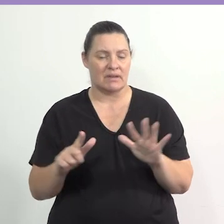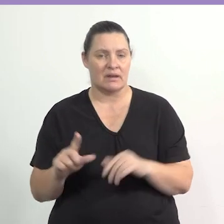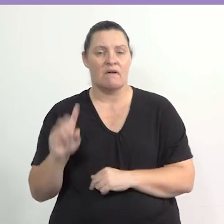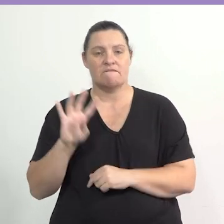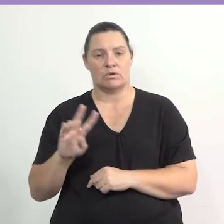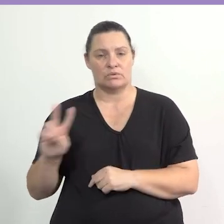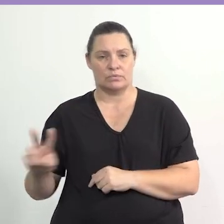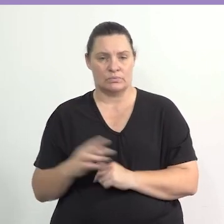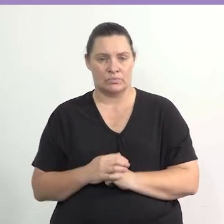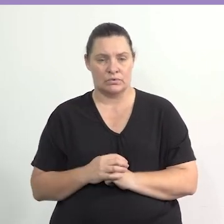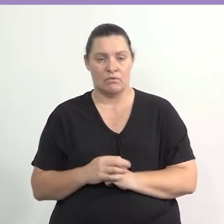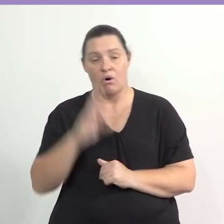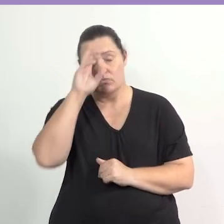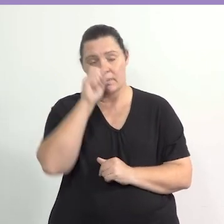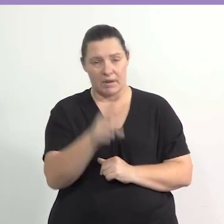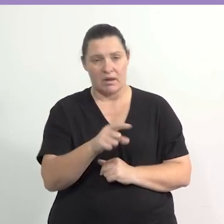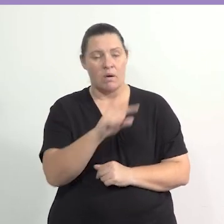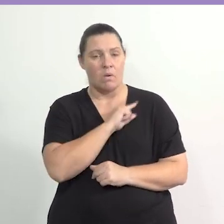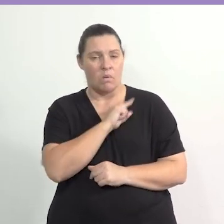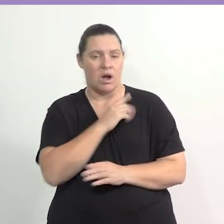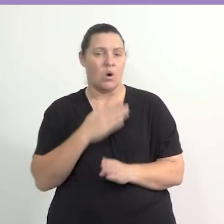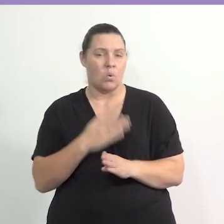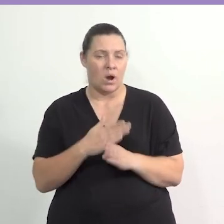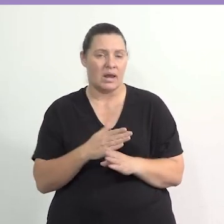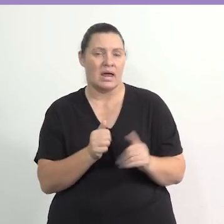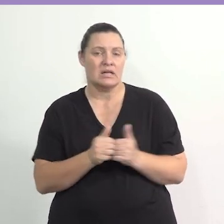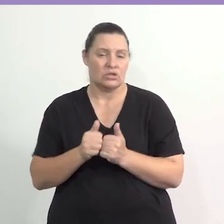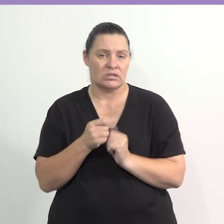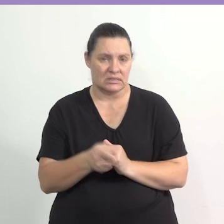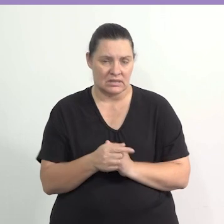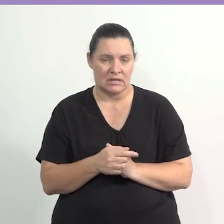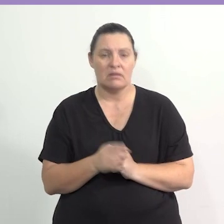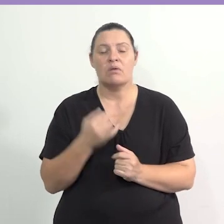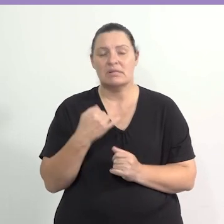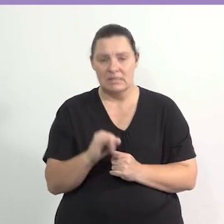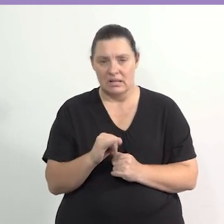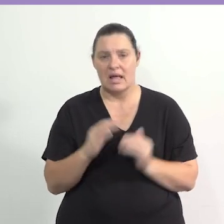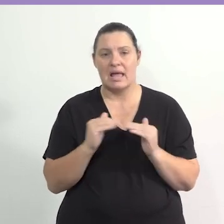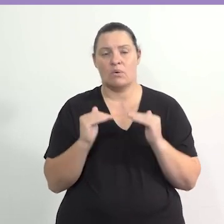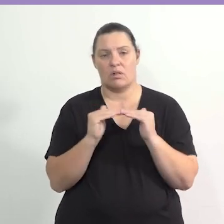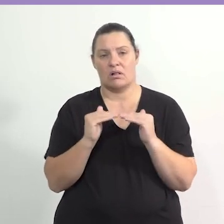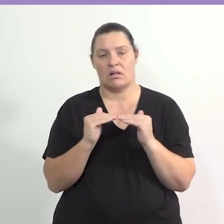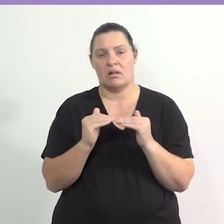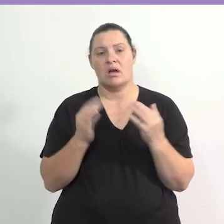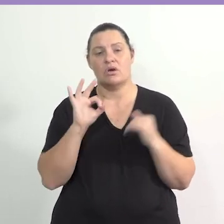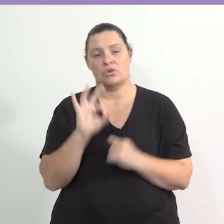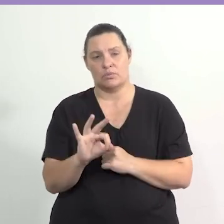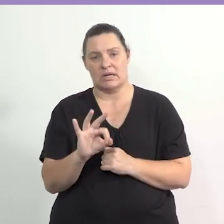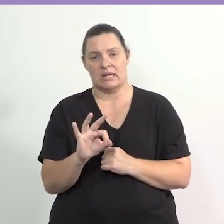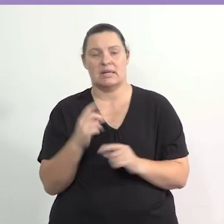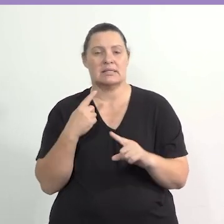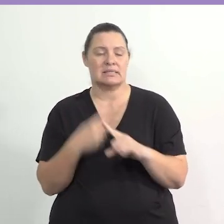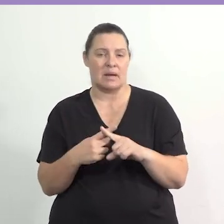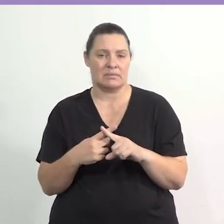7 is 42. But remember, because we are working with associative, this is also equals to that